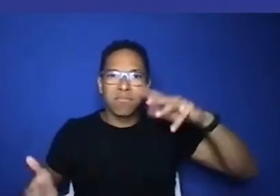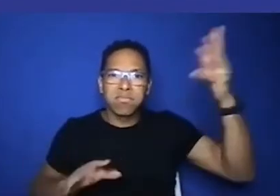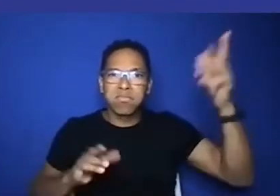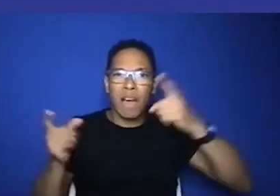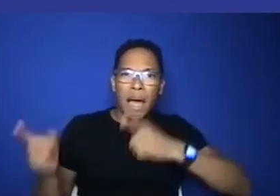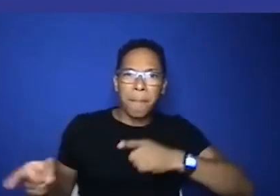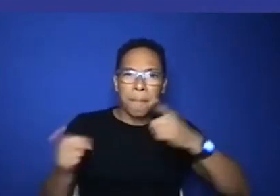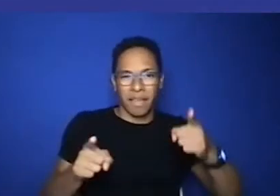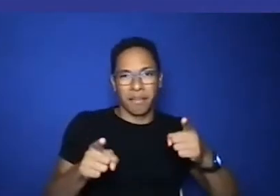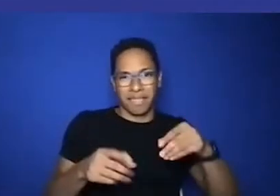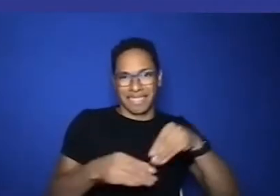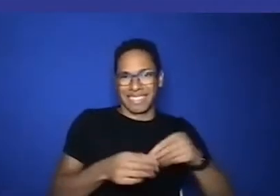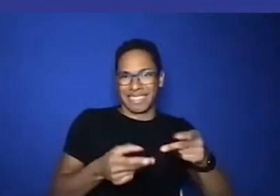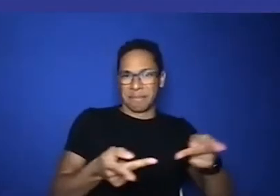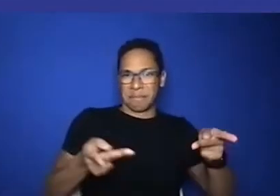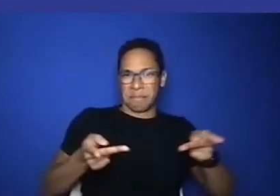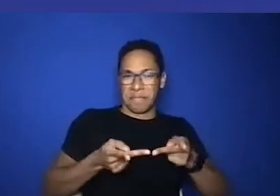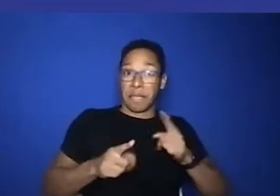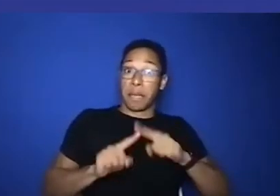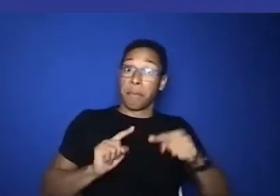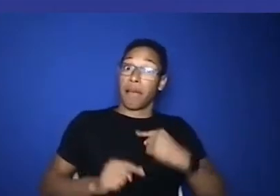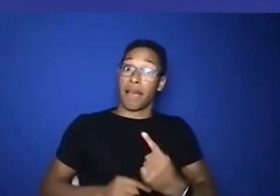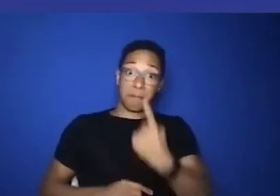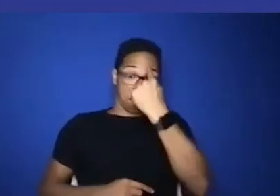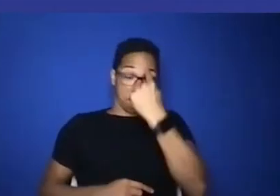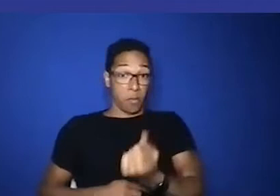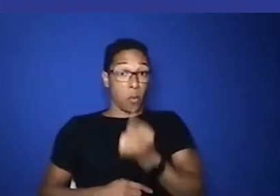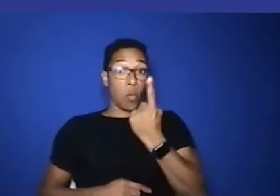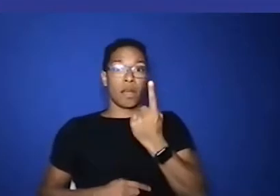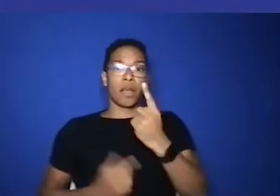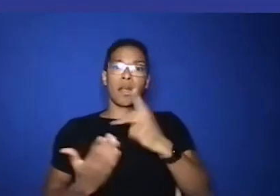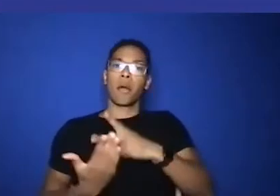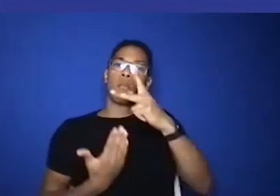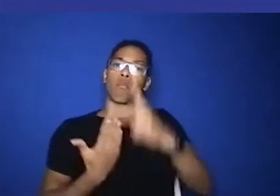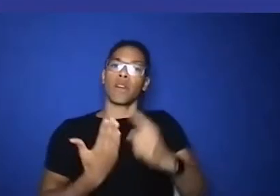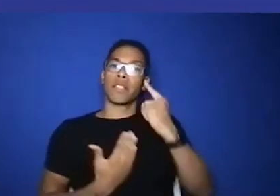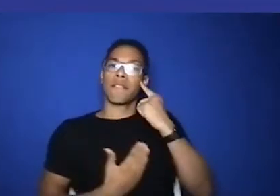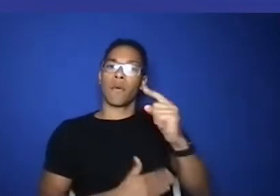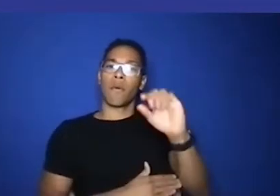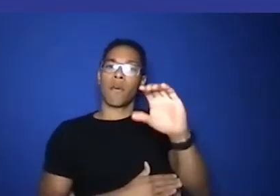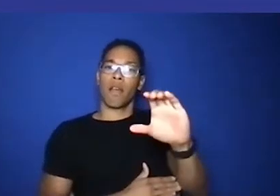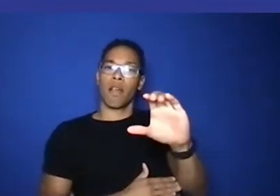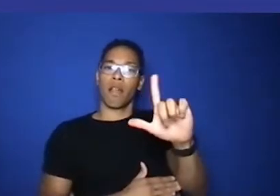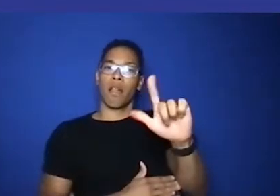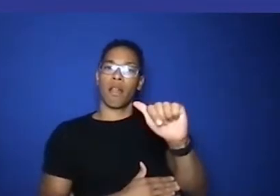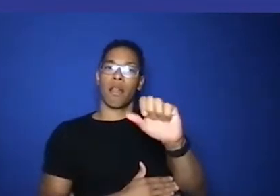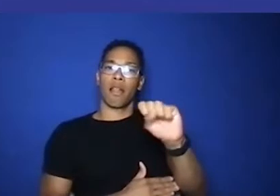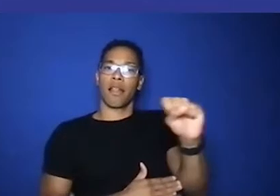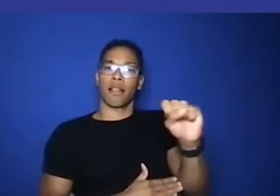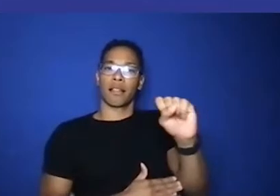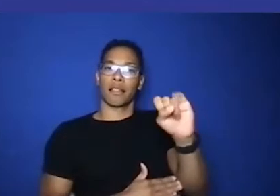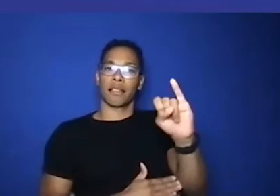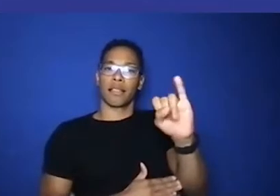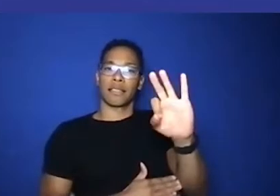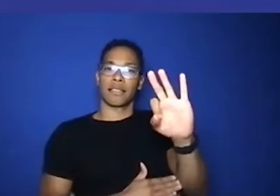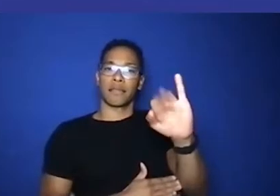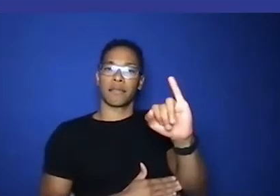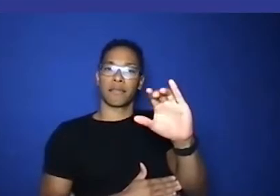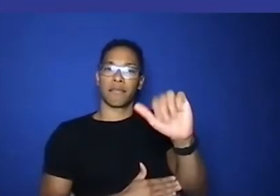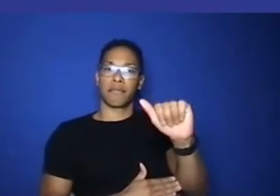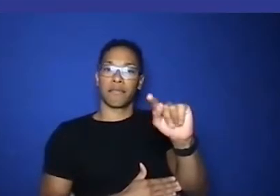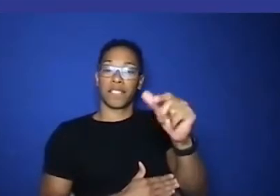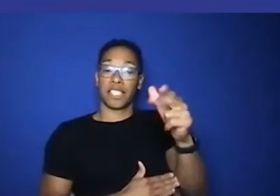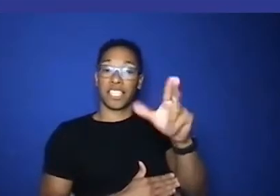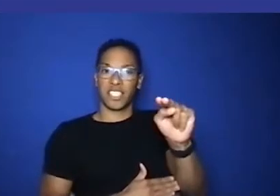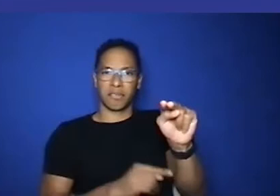is the project of classification, the project of ordering Indigenous knowledges